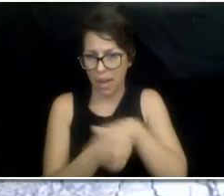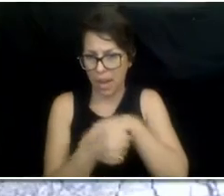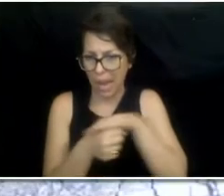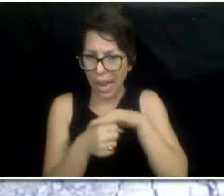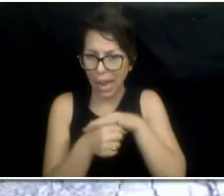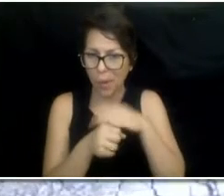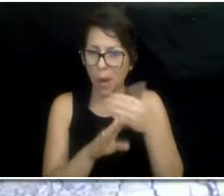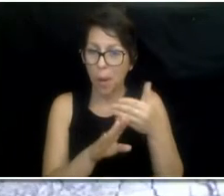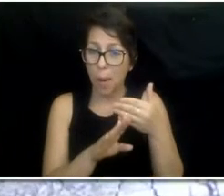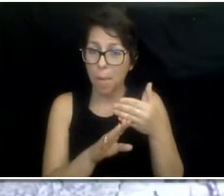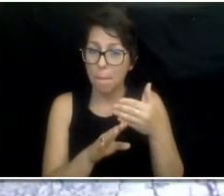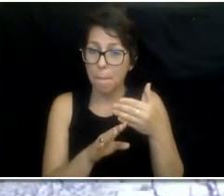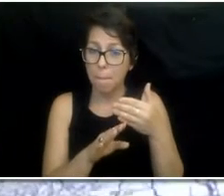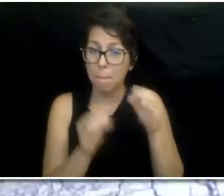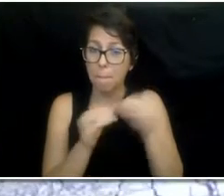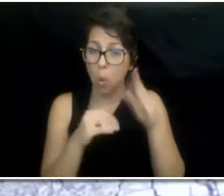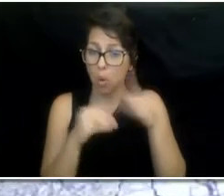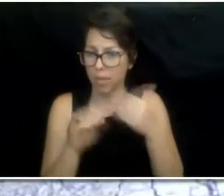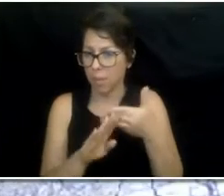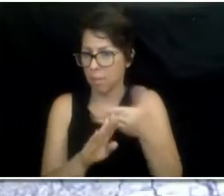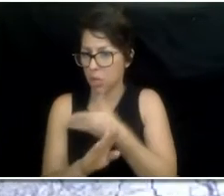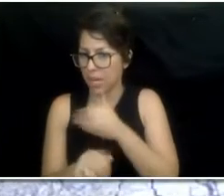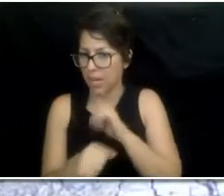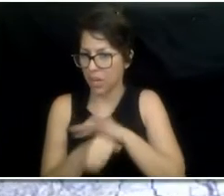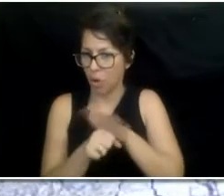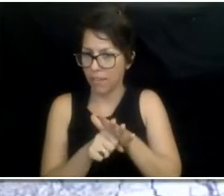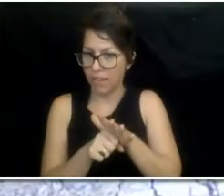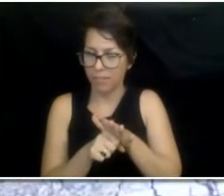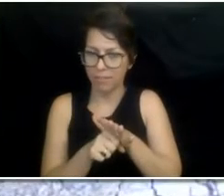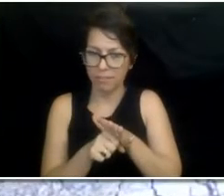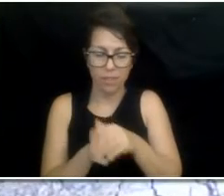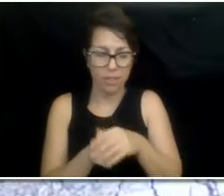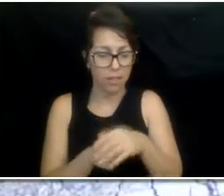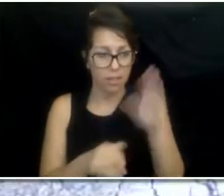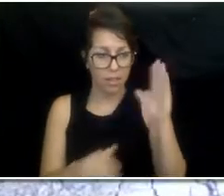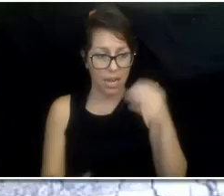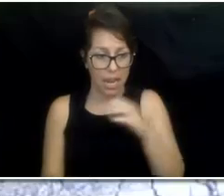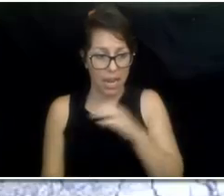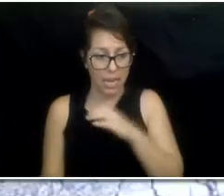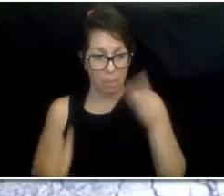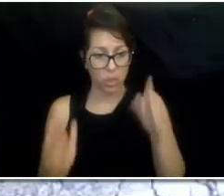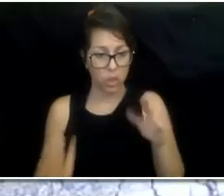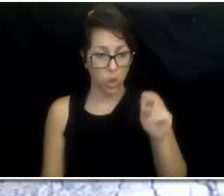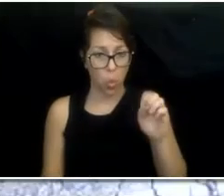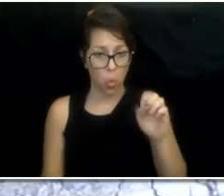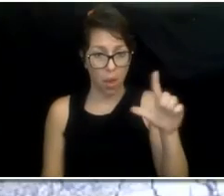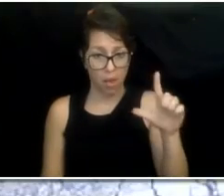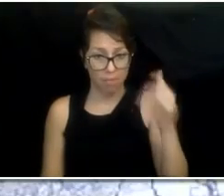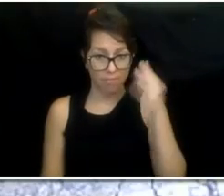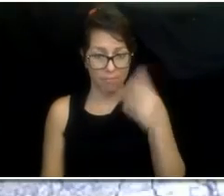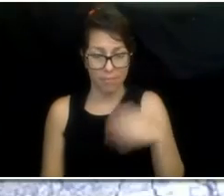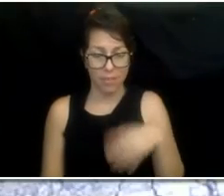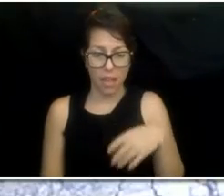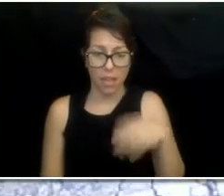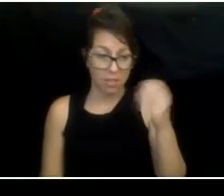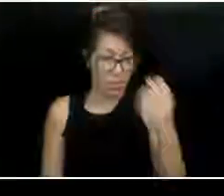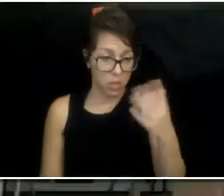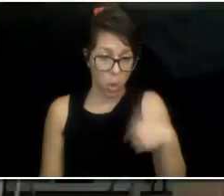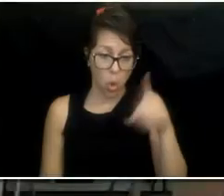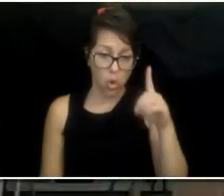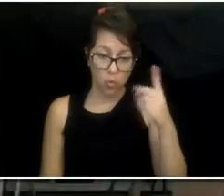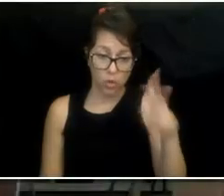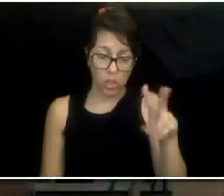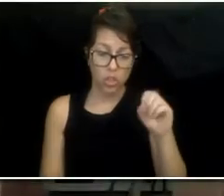HRA who is here as well to answer that specifically I thank